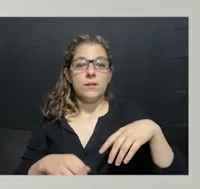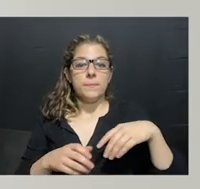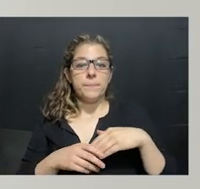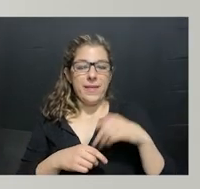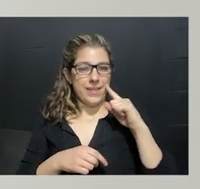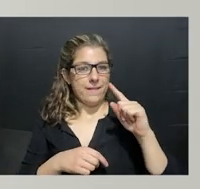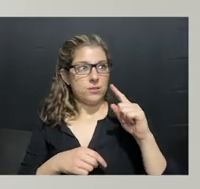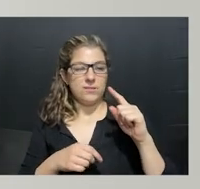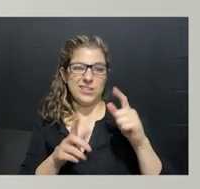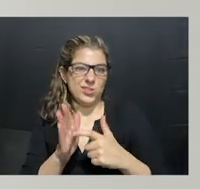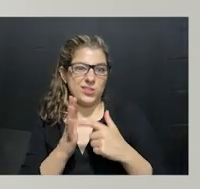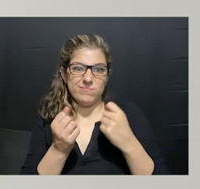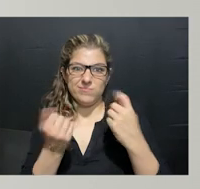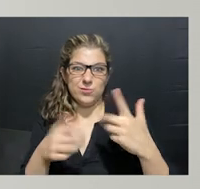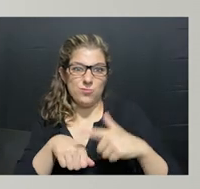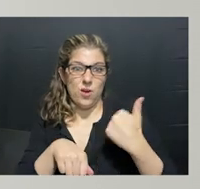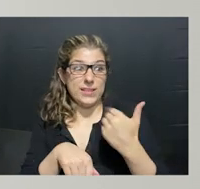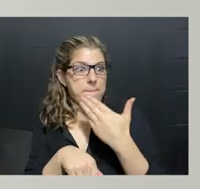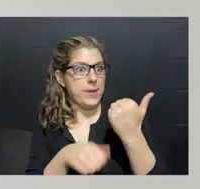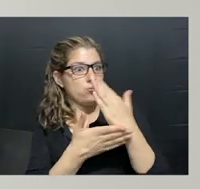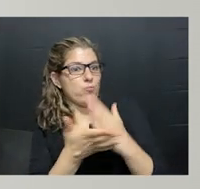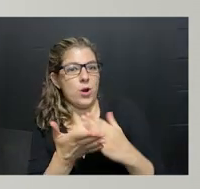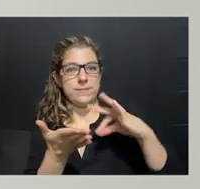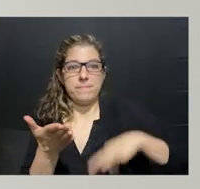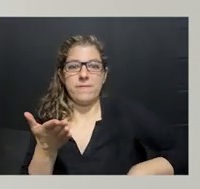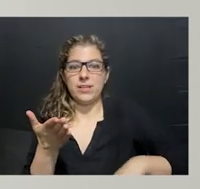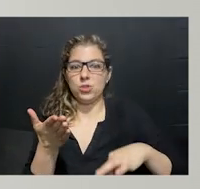took, I think, far too long for some of its best virtues and